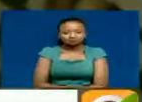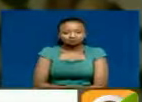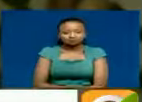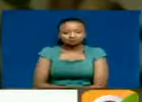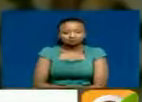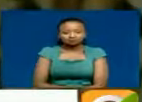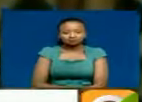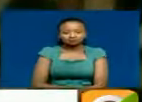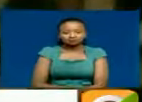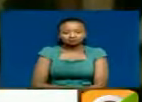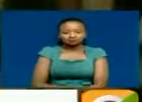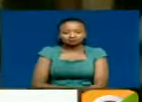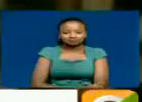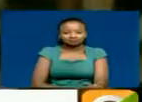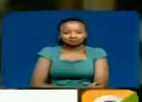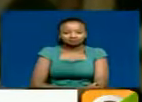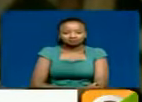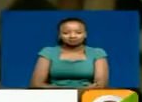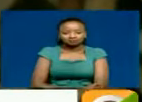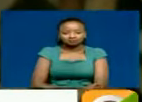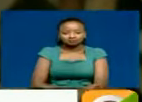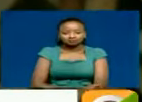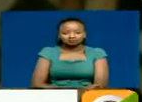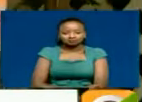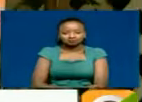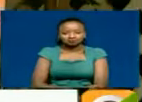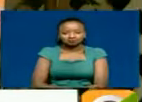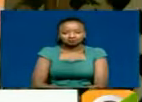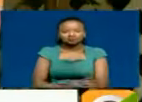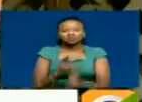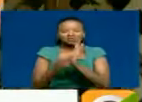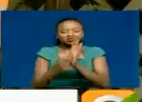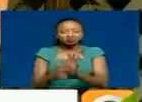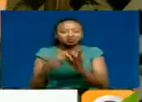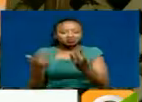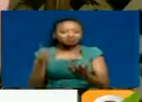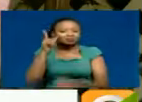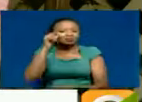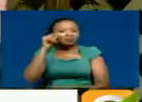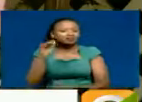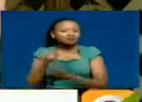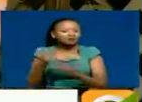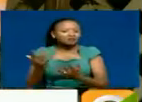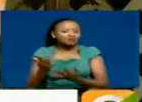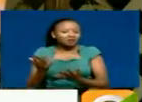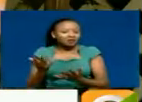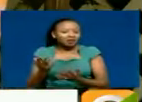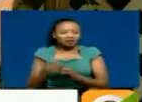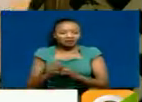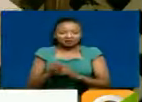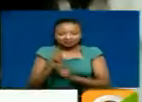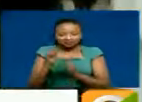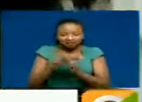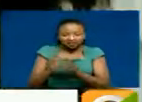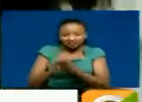then at the back I get to show the children where where the county is, where the Swahili people come from, and also how they greet as